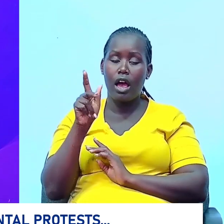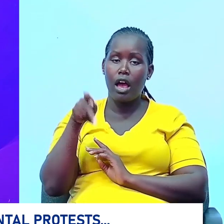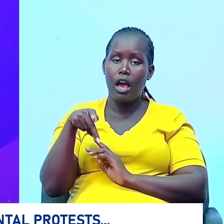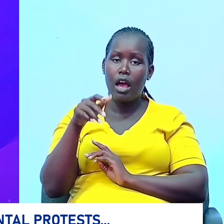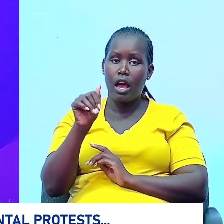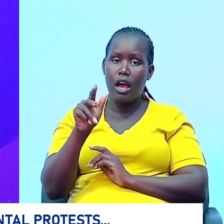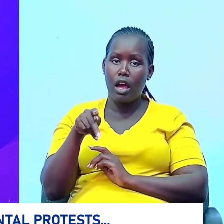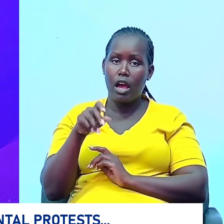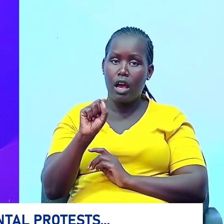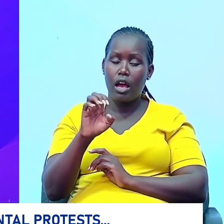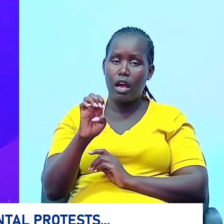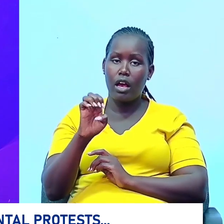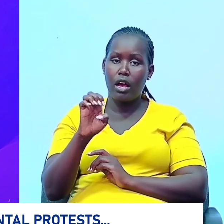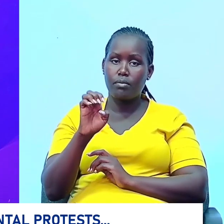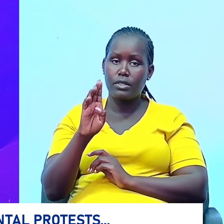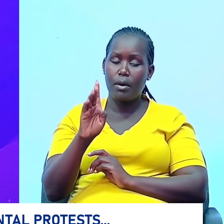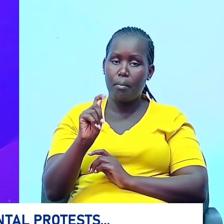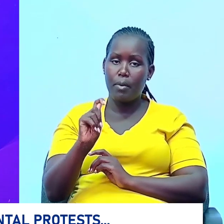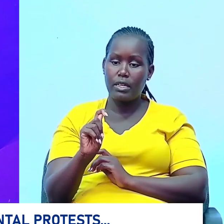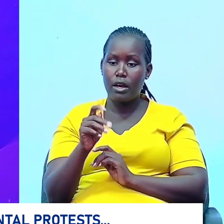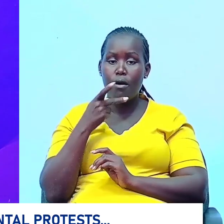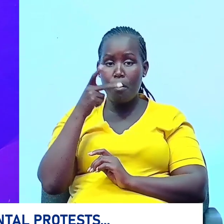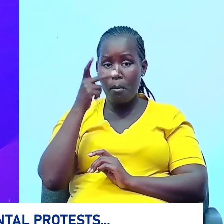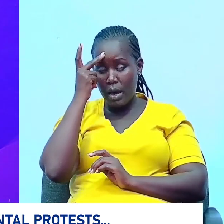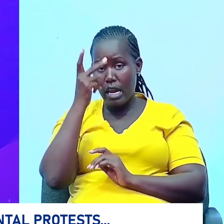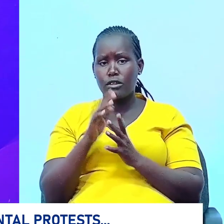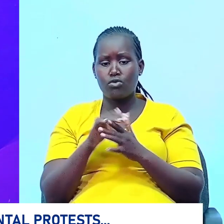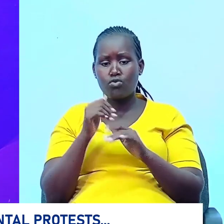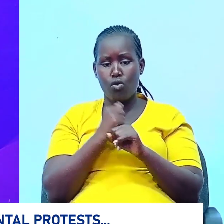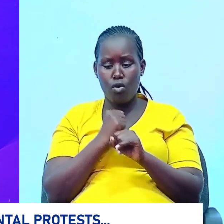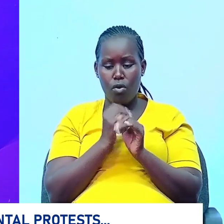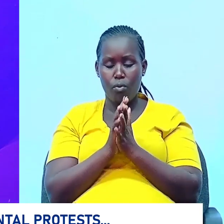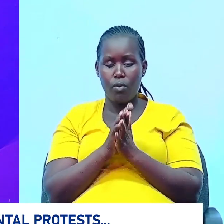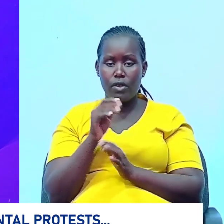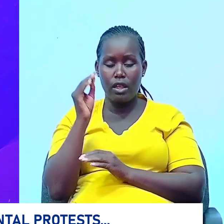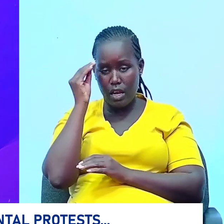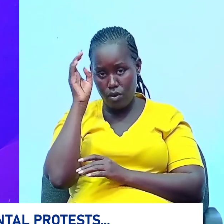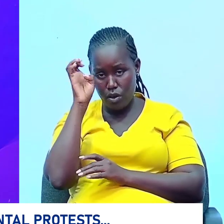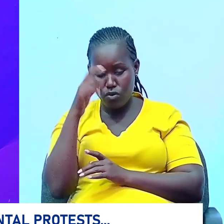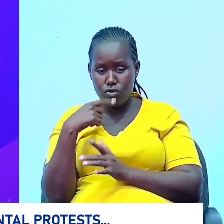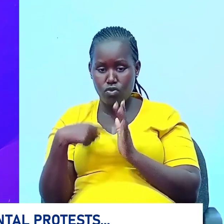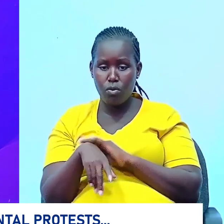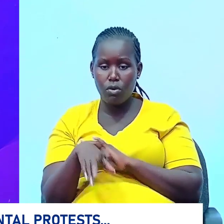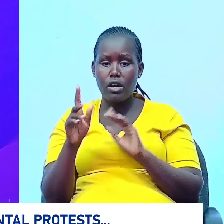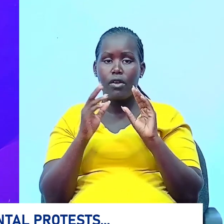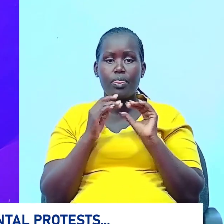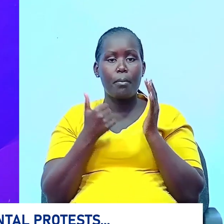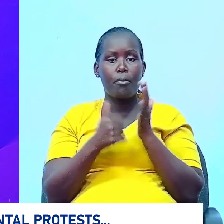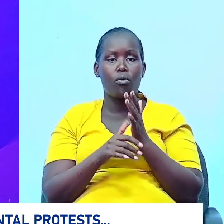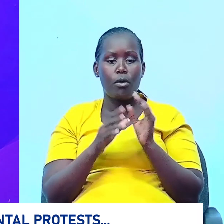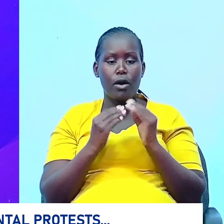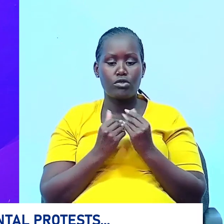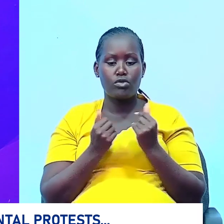Parents have pledged to cooperate with education authorities to ensure the grievances are properly